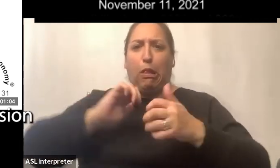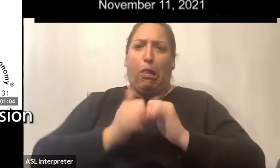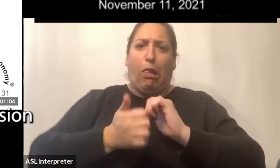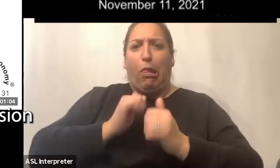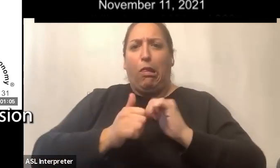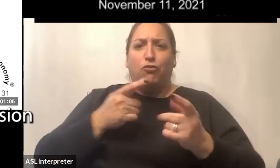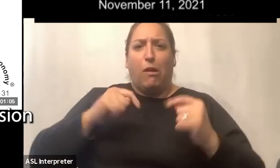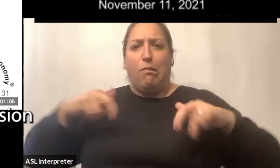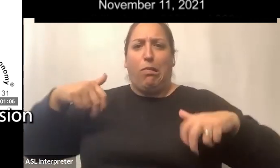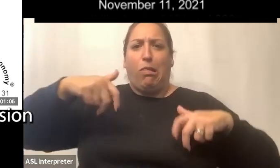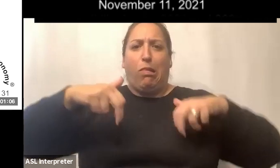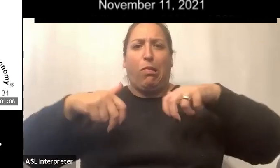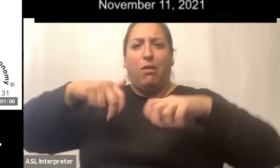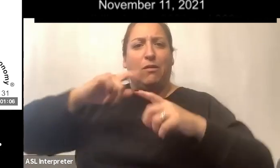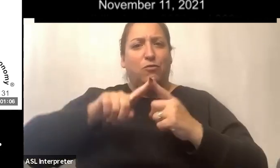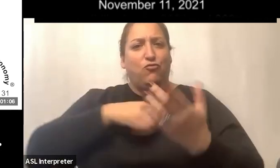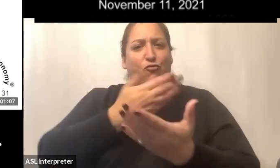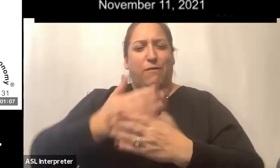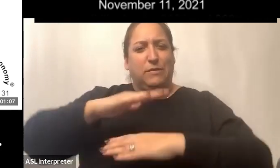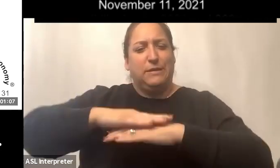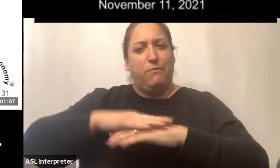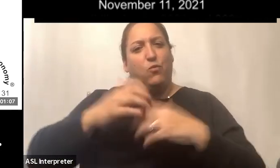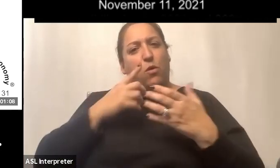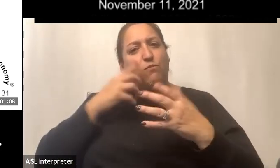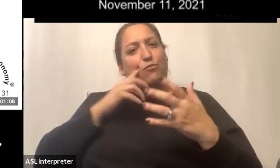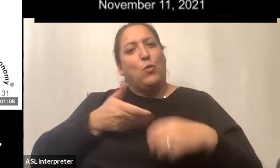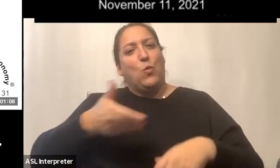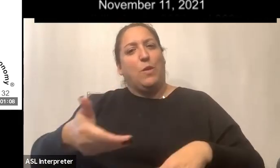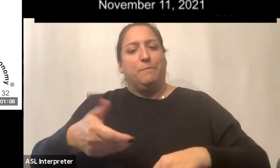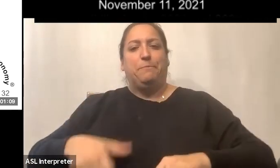get to a table. We want to be welcoming.